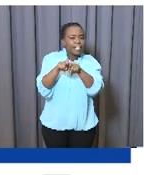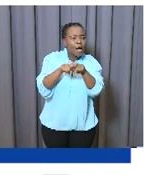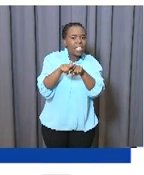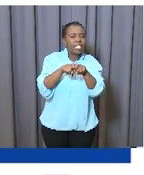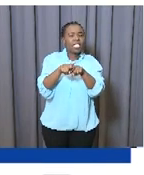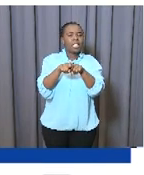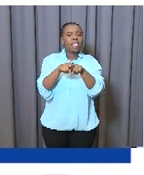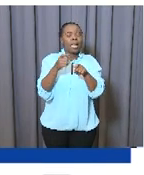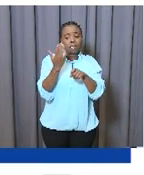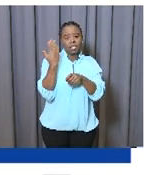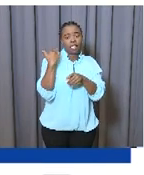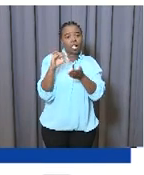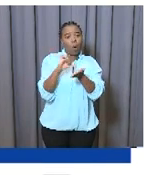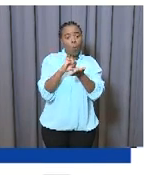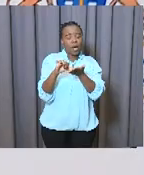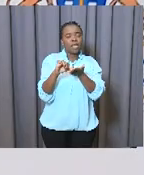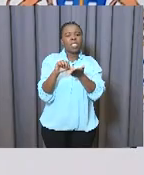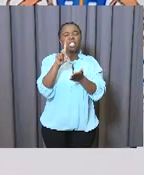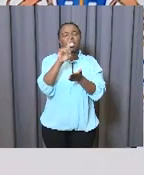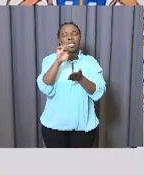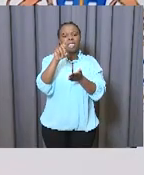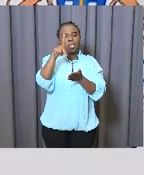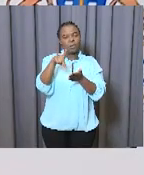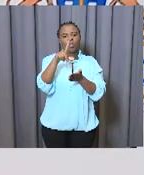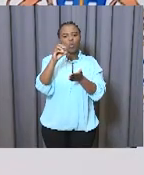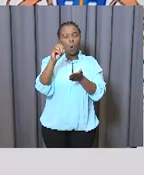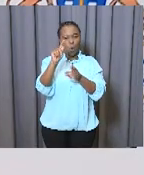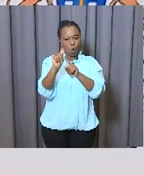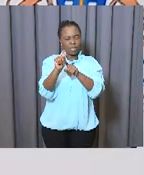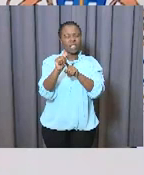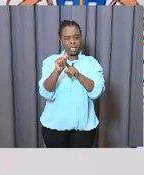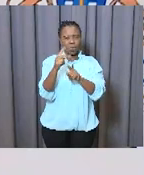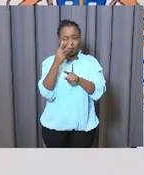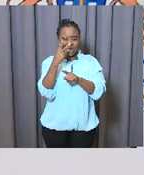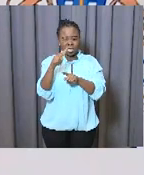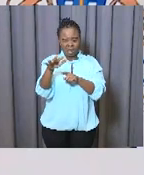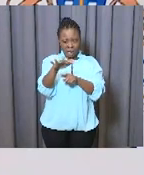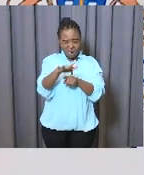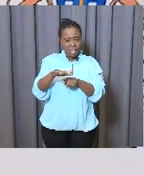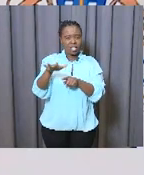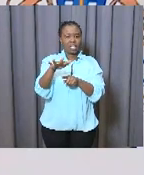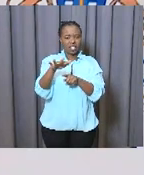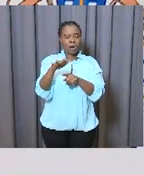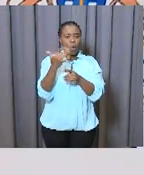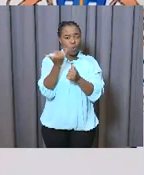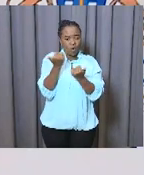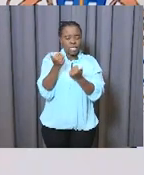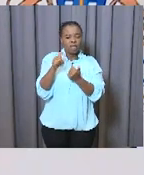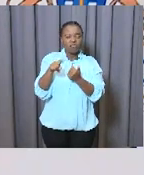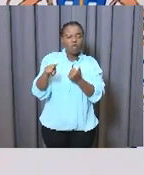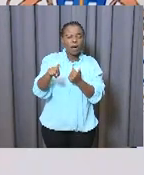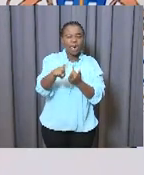on over the weekend, we were in Deep Sloot, is because we have detected a case there. We have tracked down all